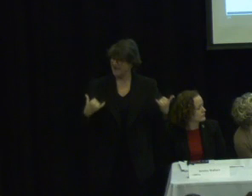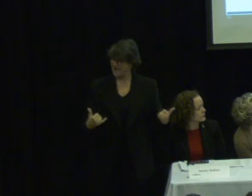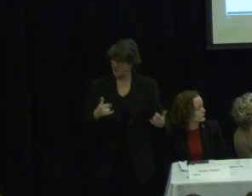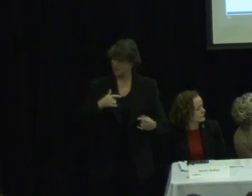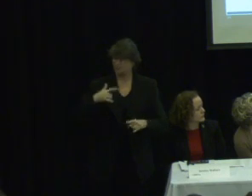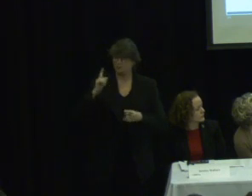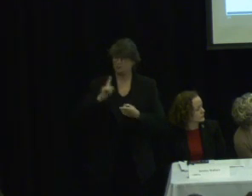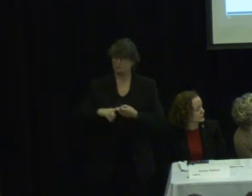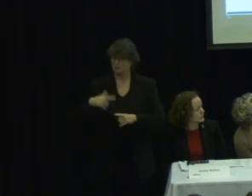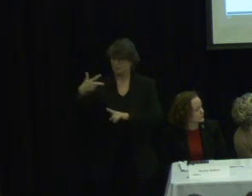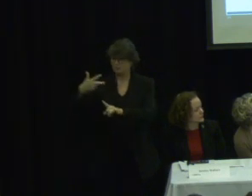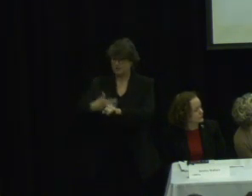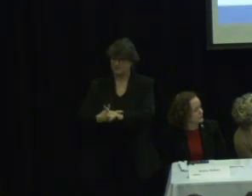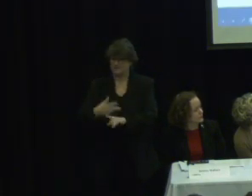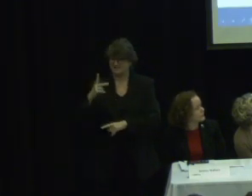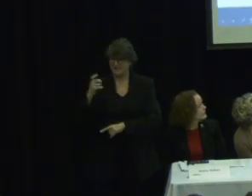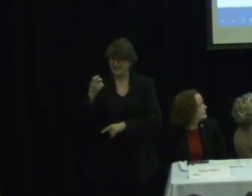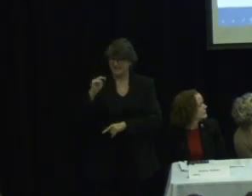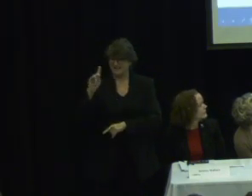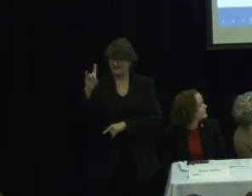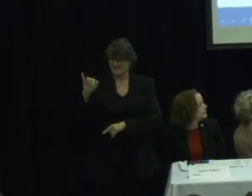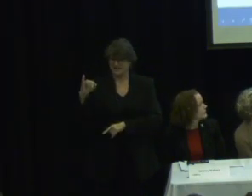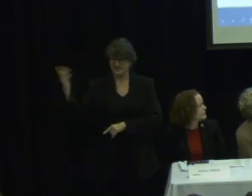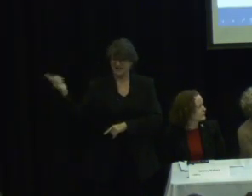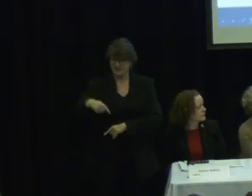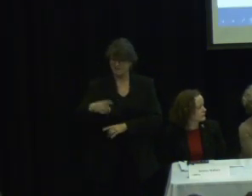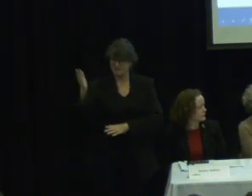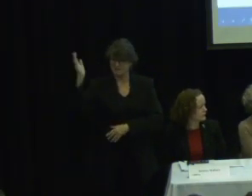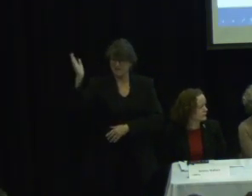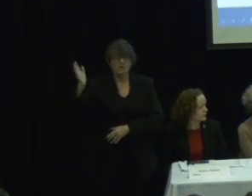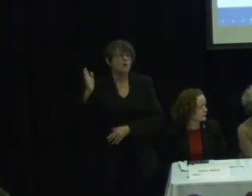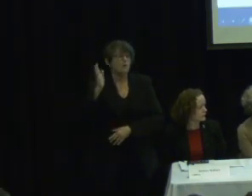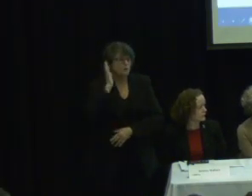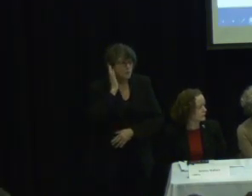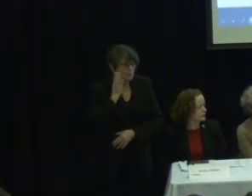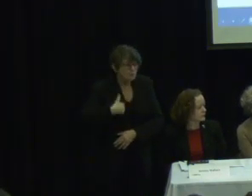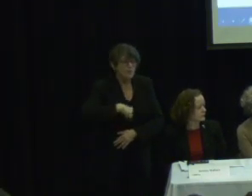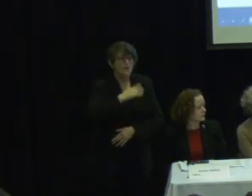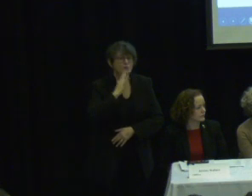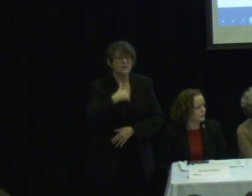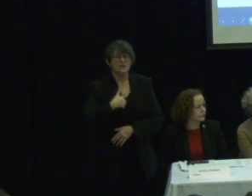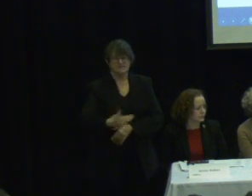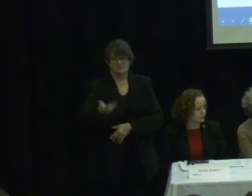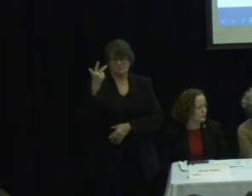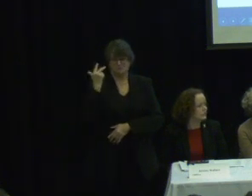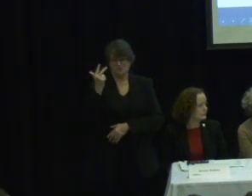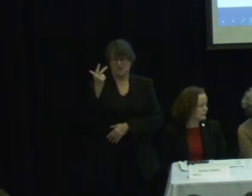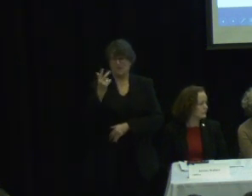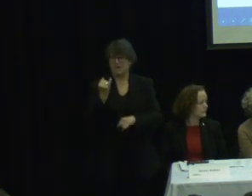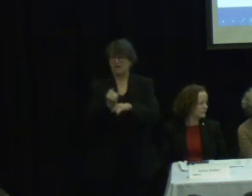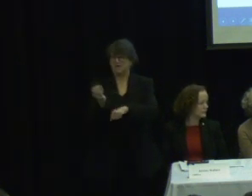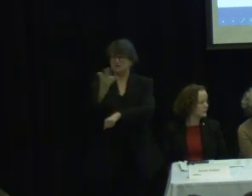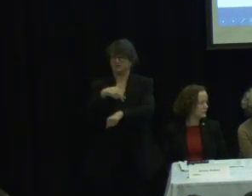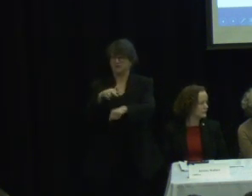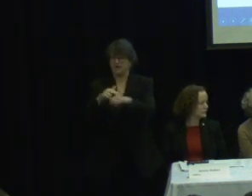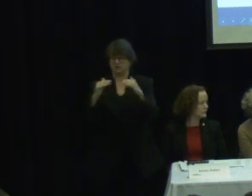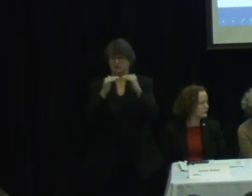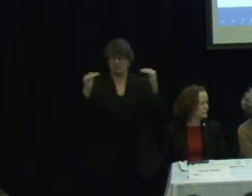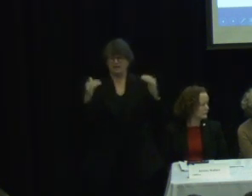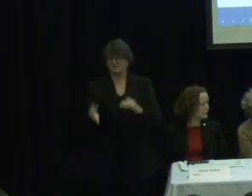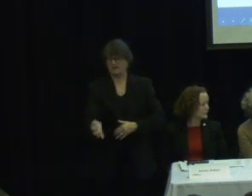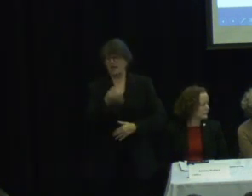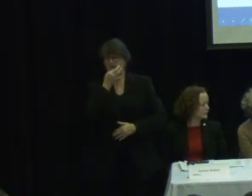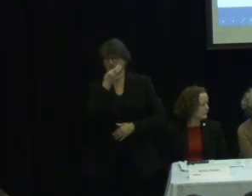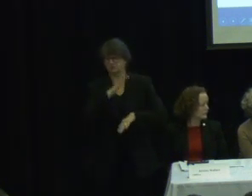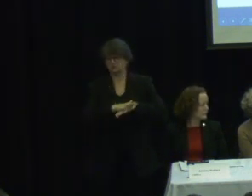and Kendi, we have three national, international level experts on equity and inclusion coming